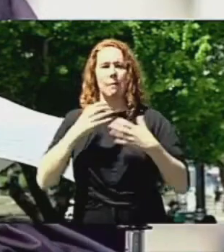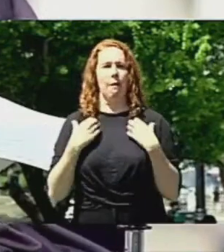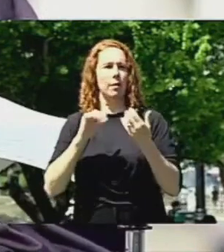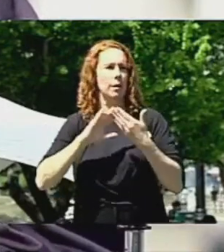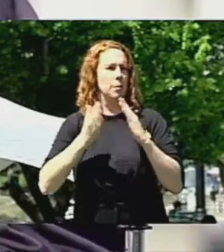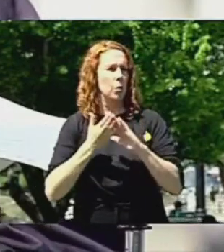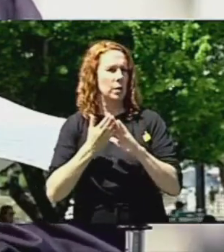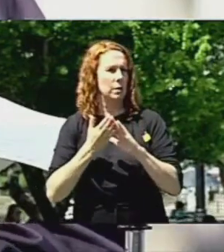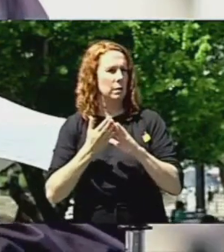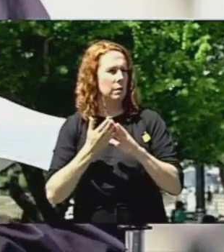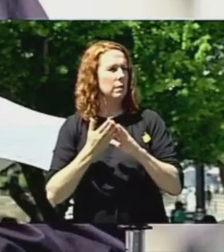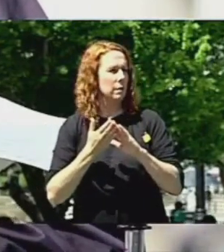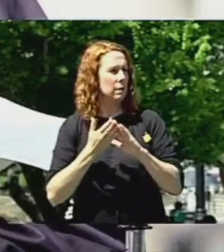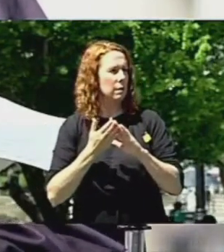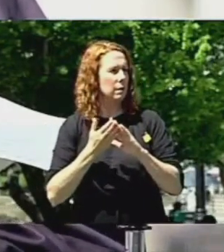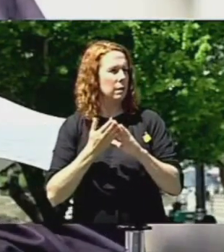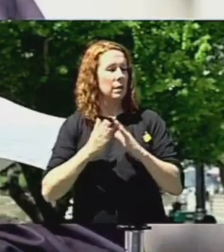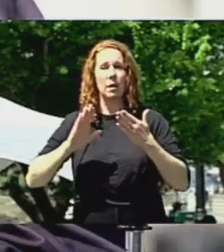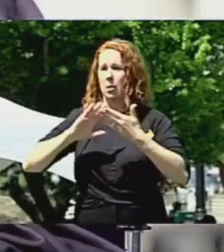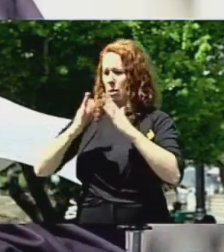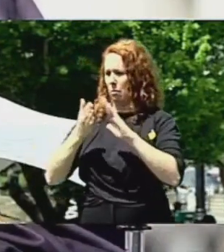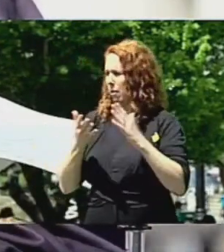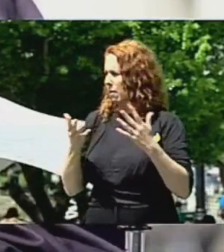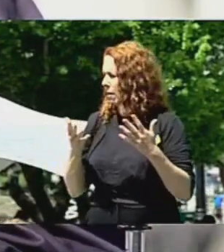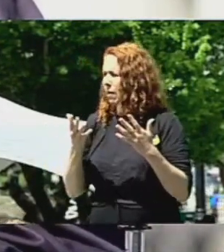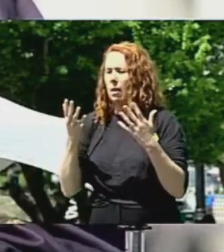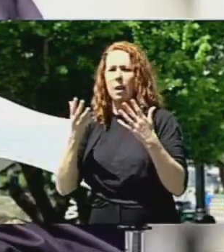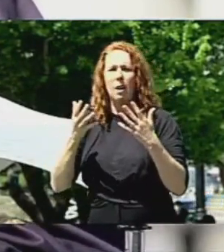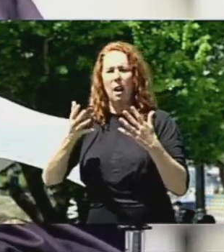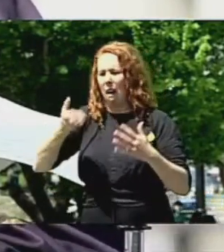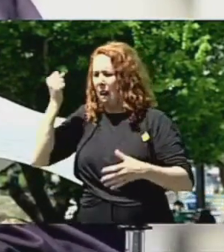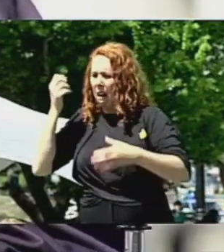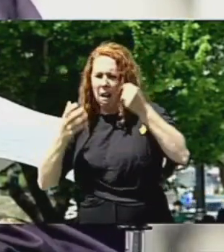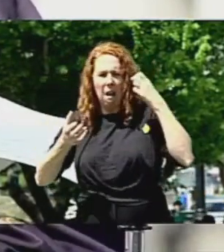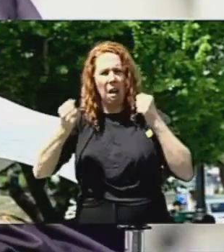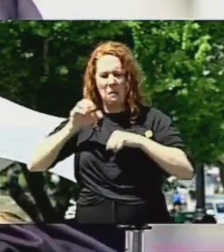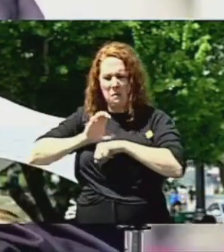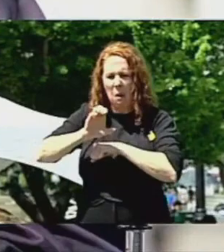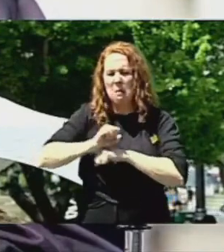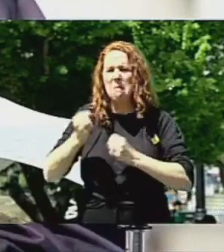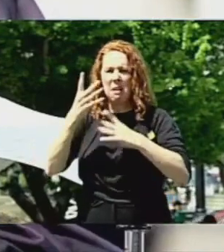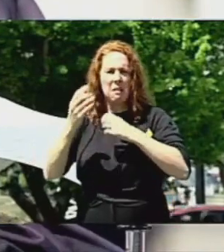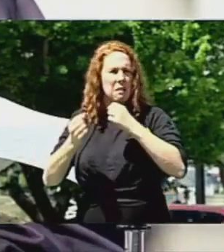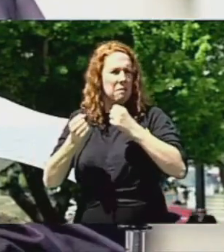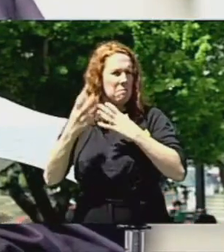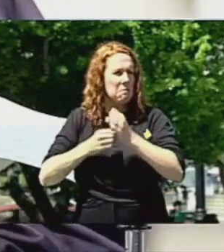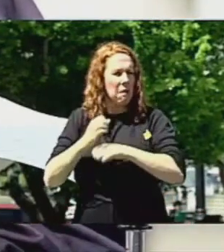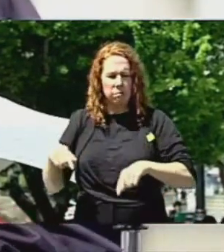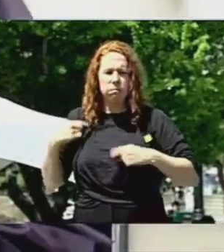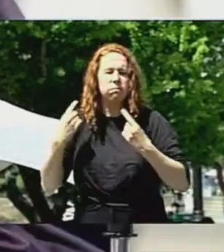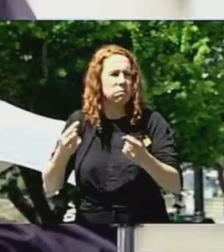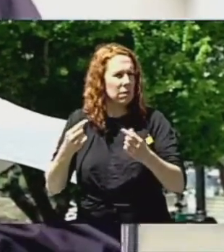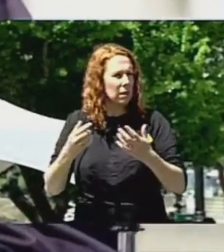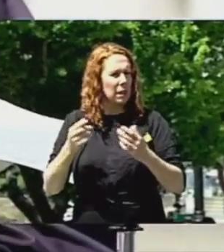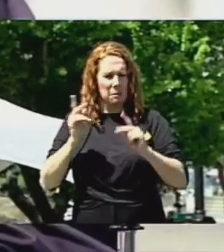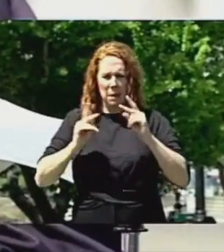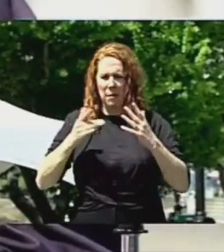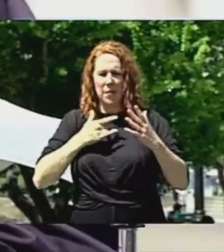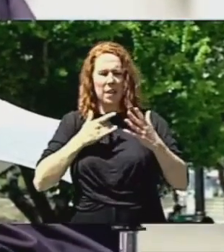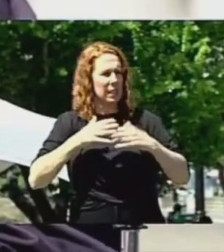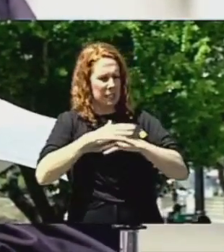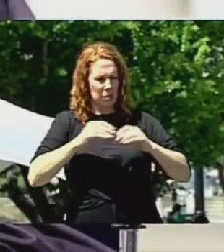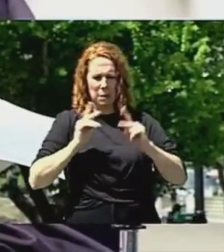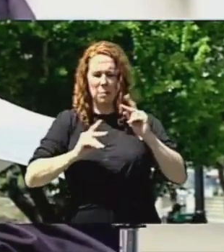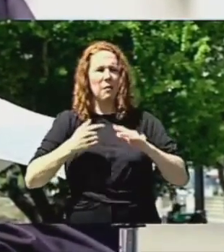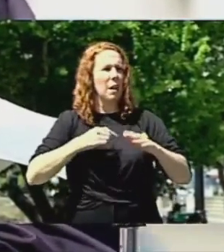communities. Our communities have had so much taken away and imposed on them. Our people are most always in fight or flight in